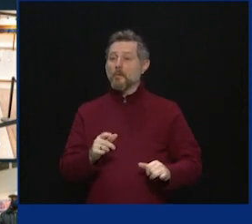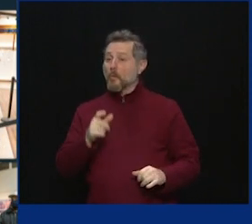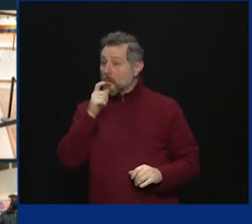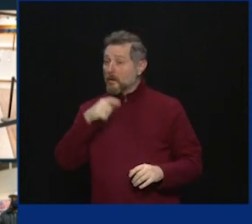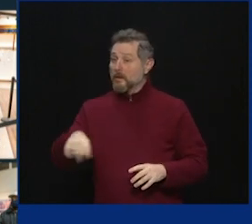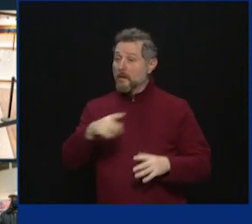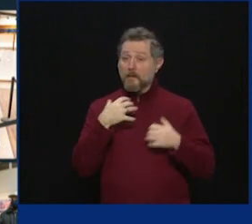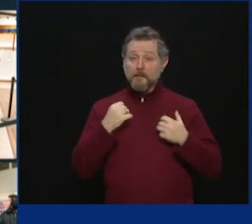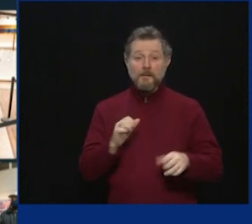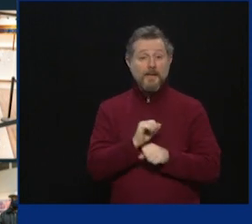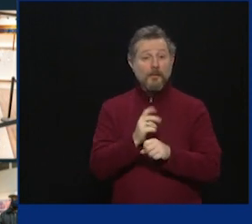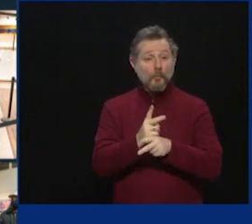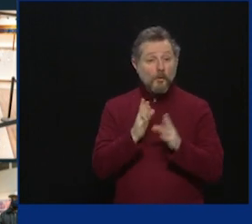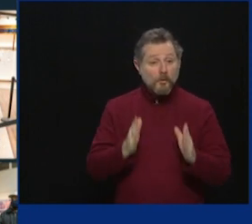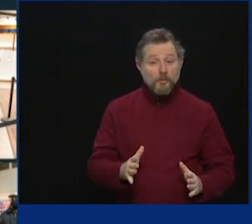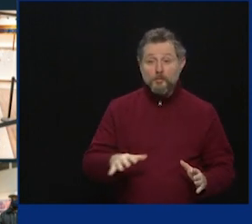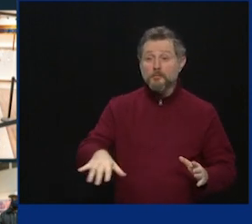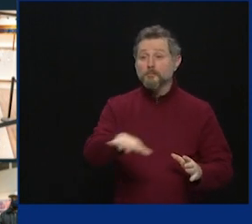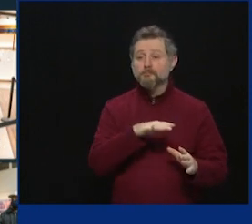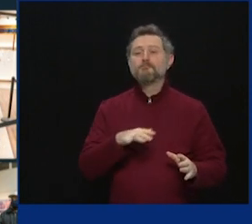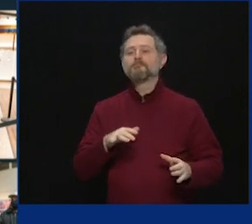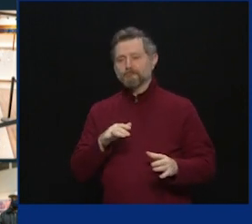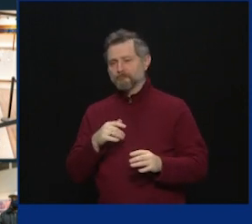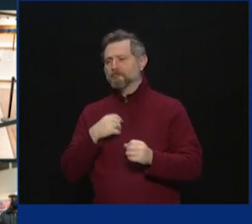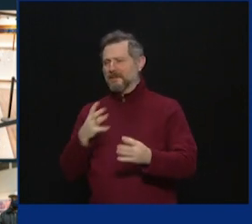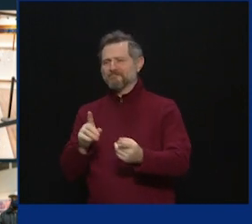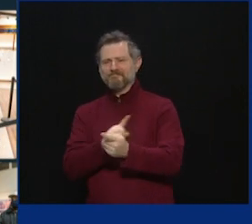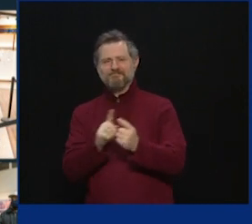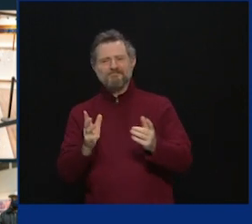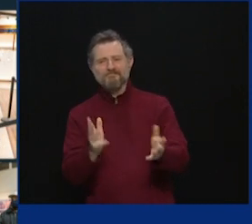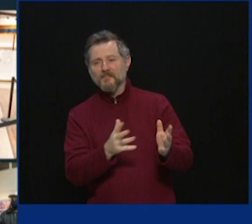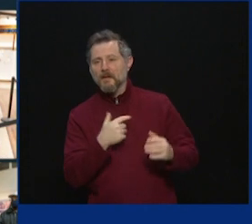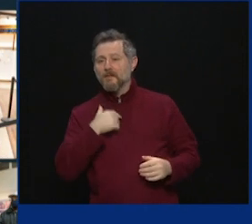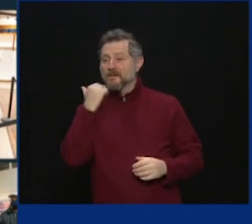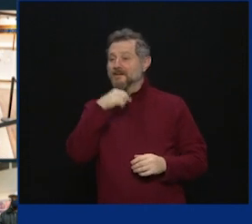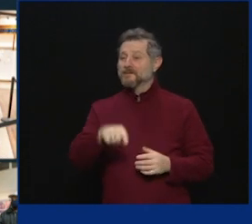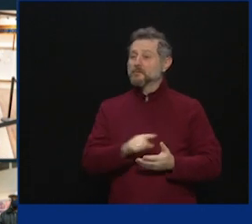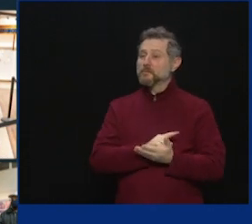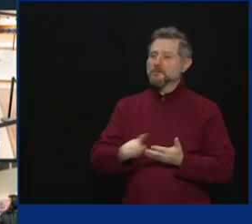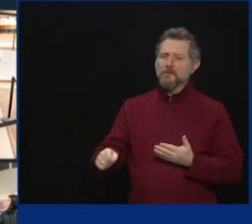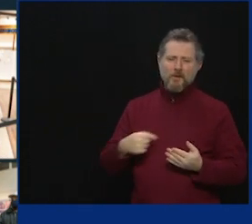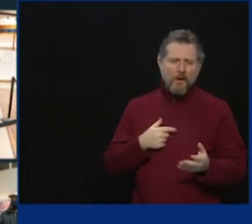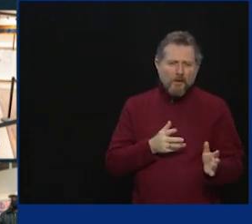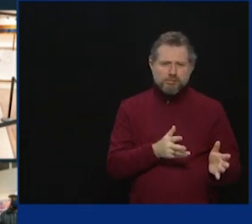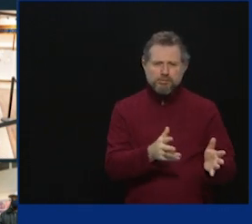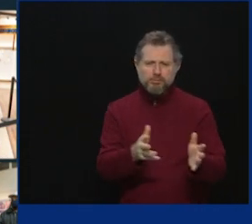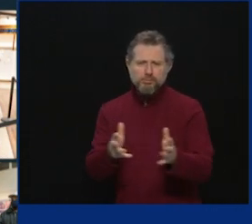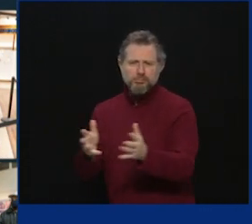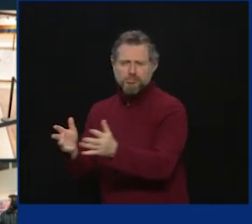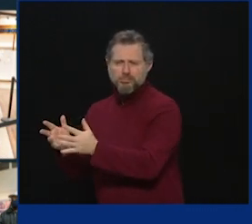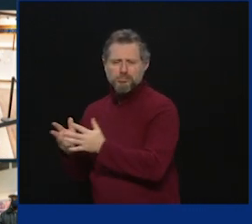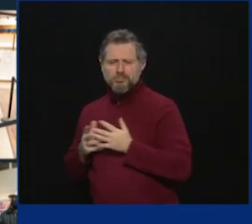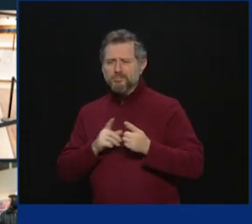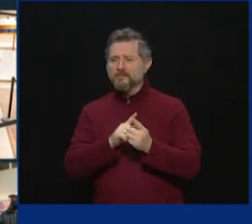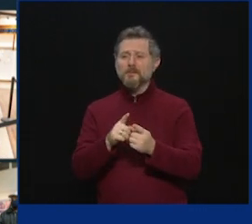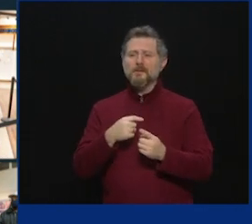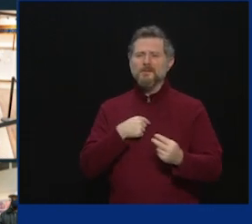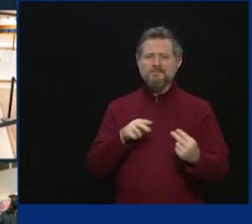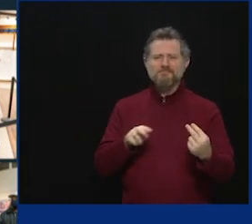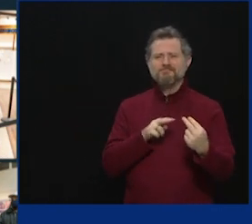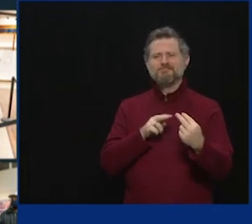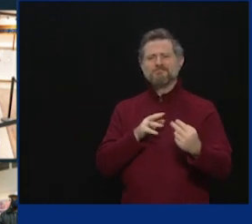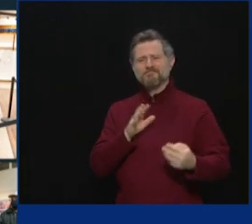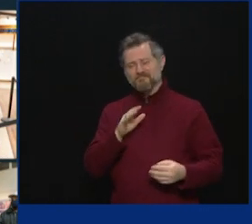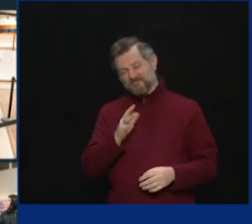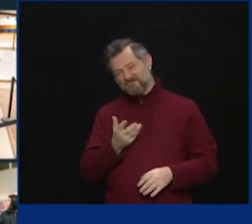workers. And I've met individuals every day this week, reaching out and just looking in their eyes and saying,